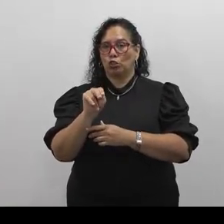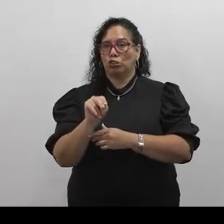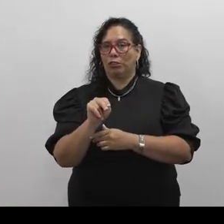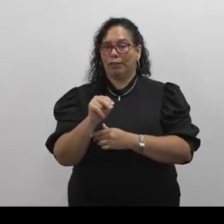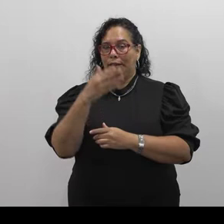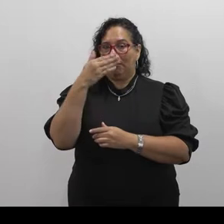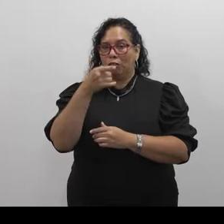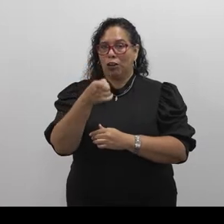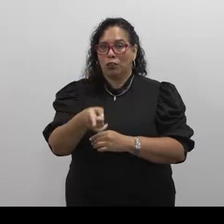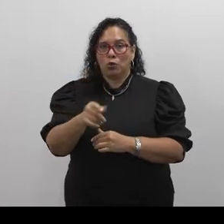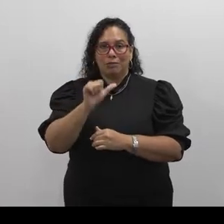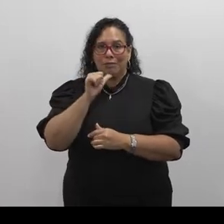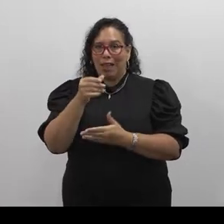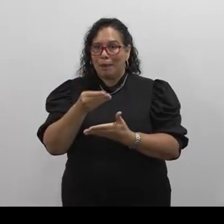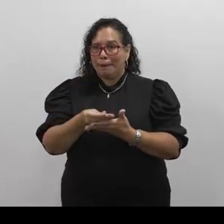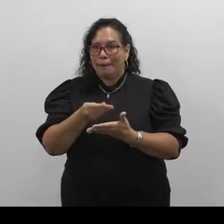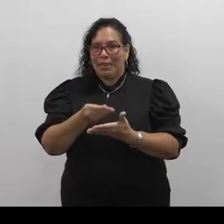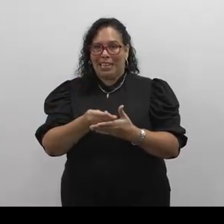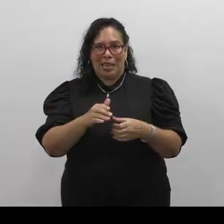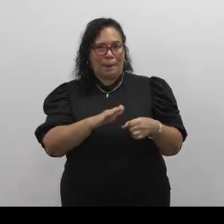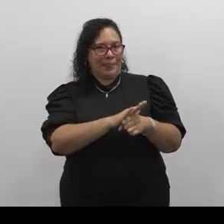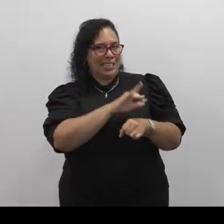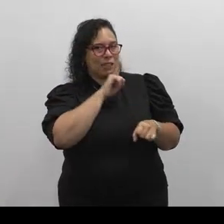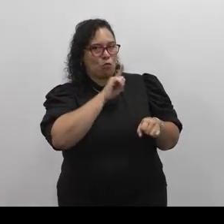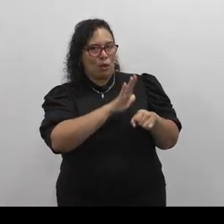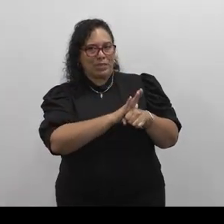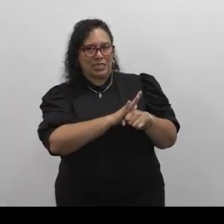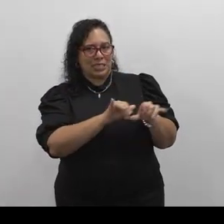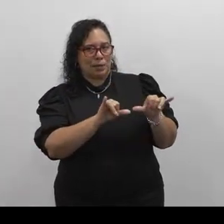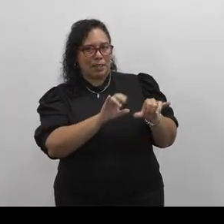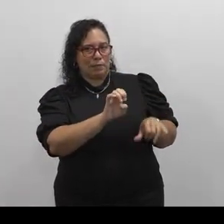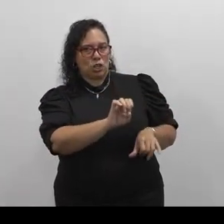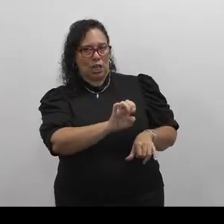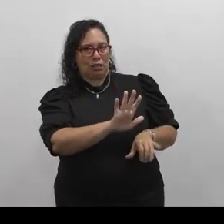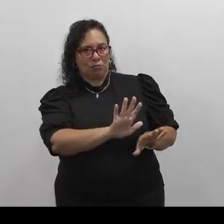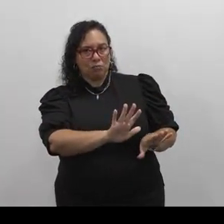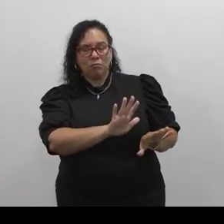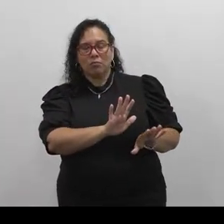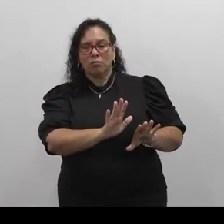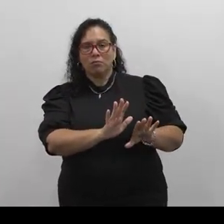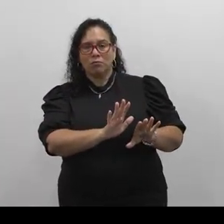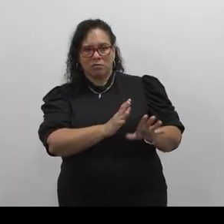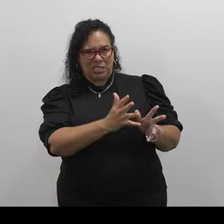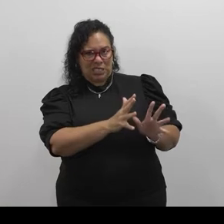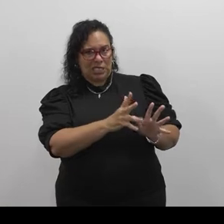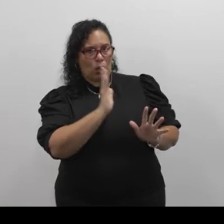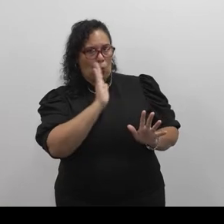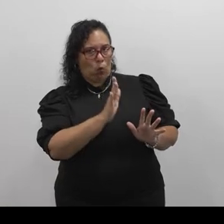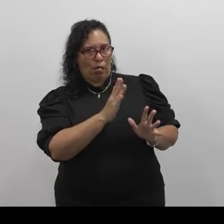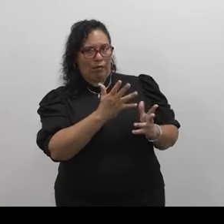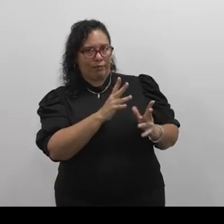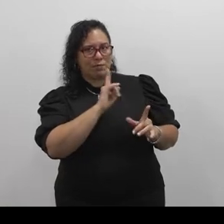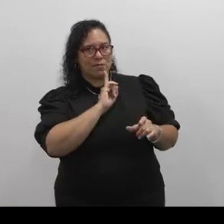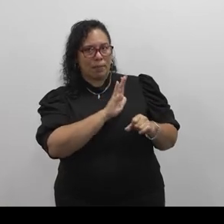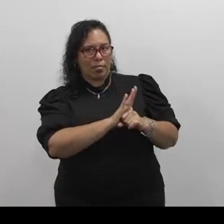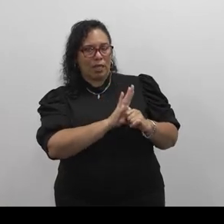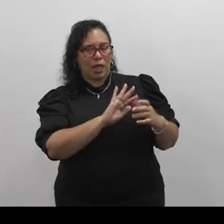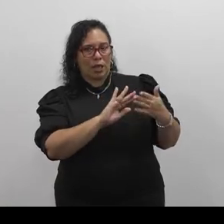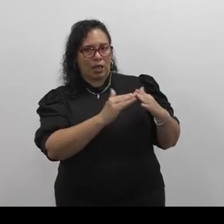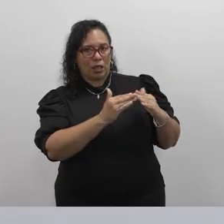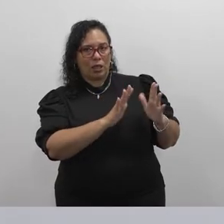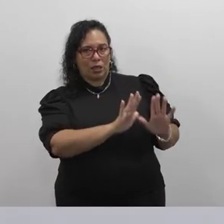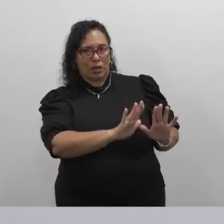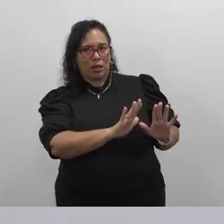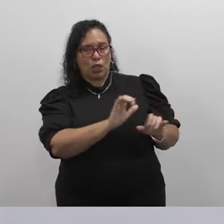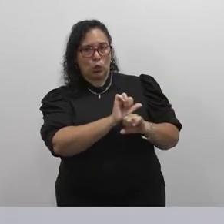not money to complete the promises that were made with Measure E. So we will still be completing those promises to the community and